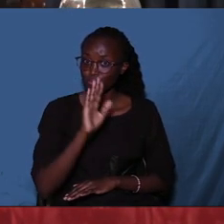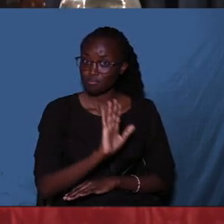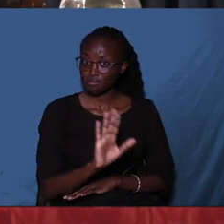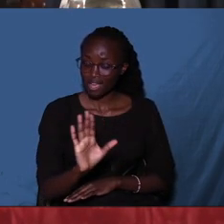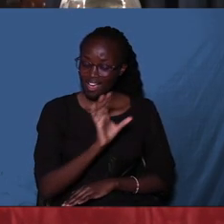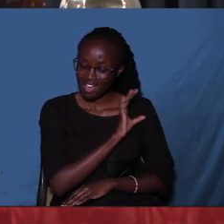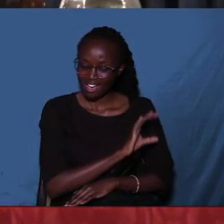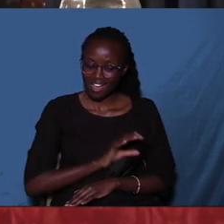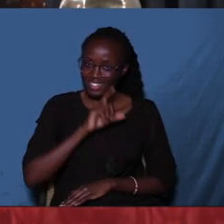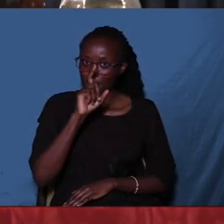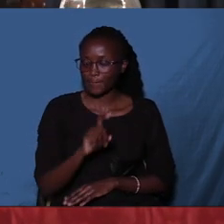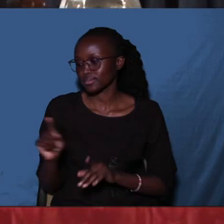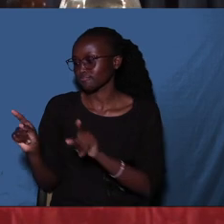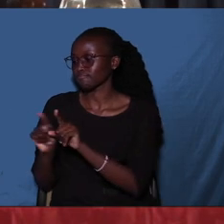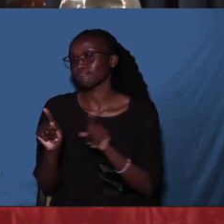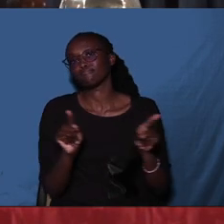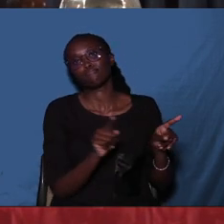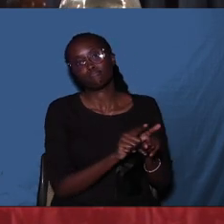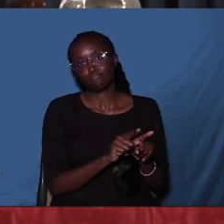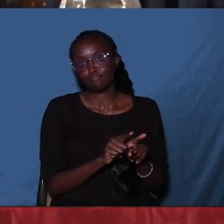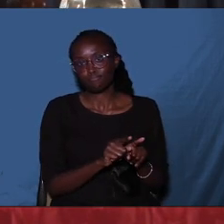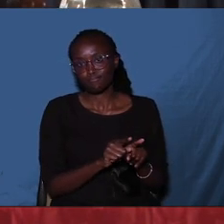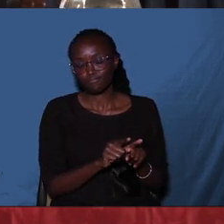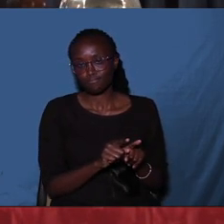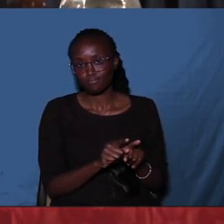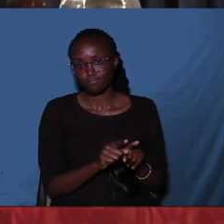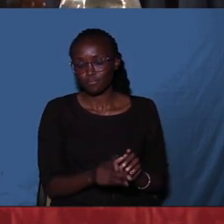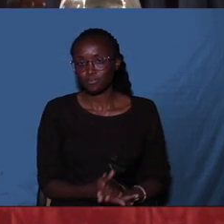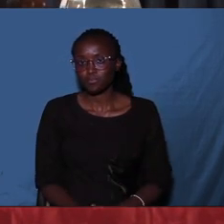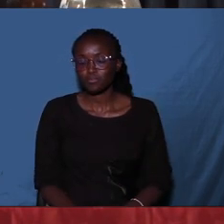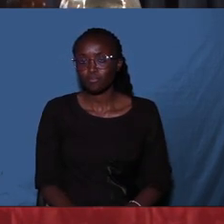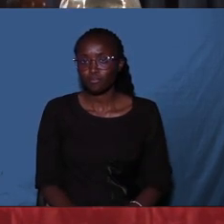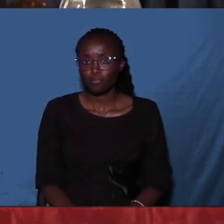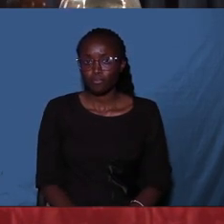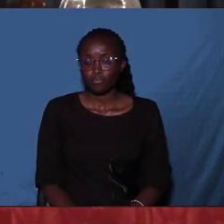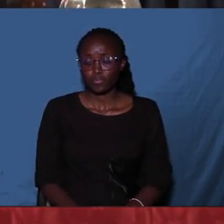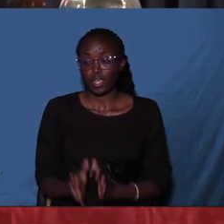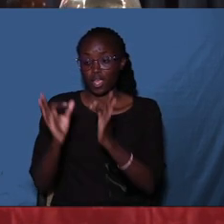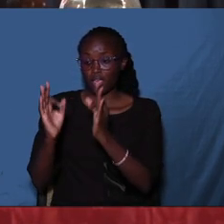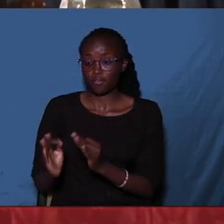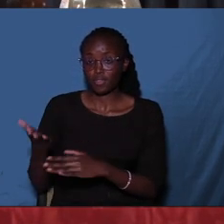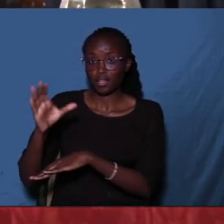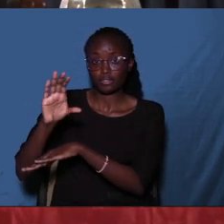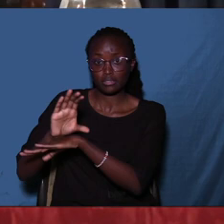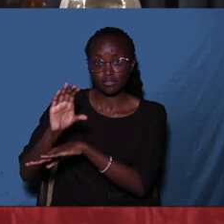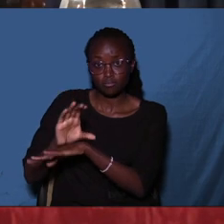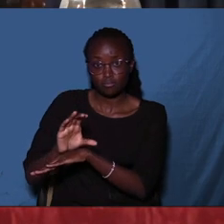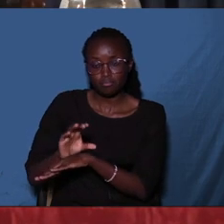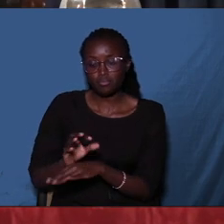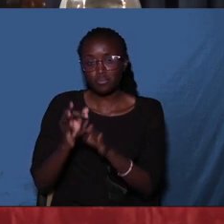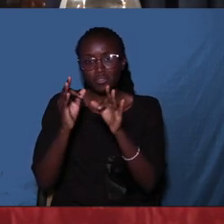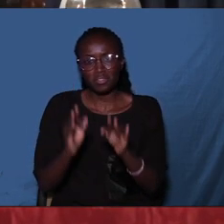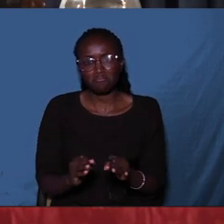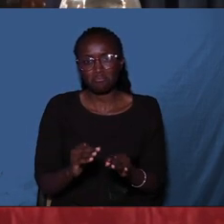are. Where you are should reflect exactly who you are. Whether you are in church, whether you are out